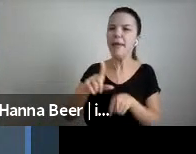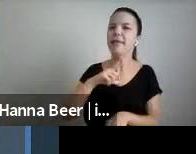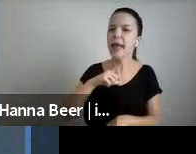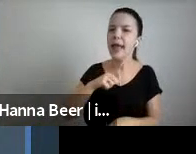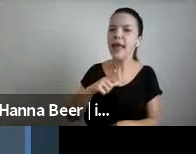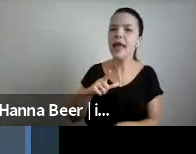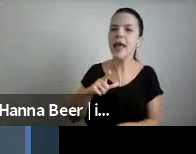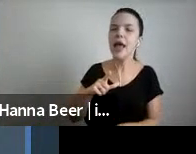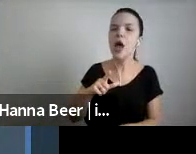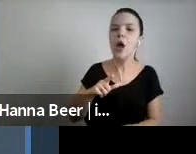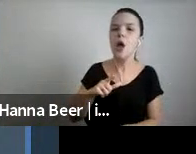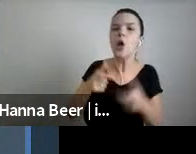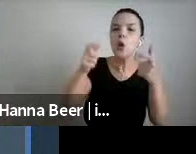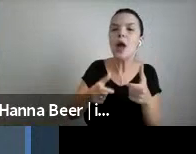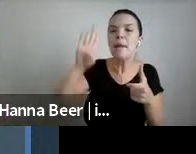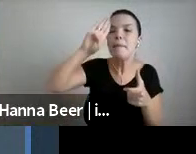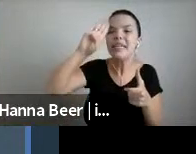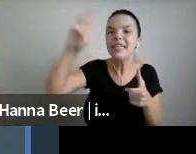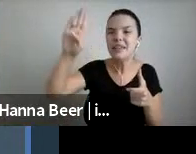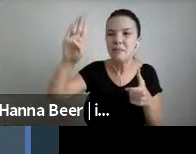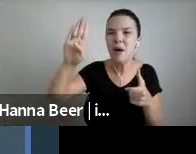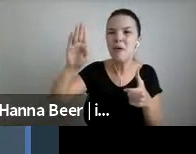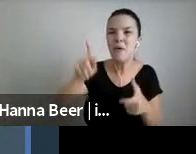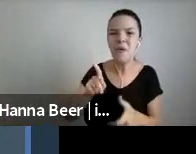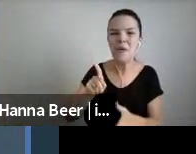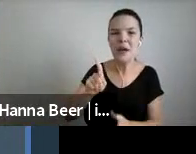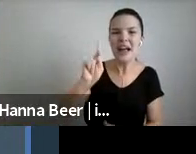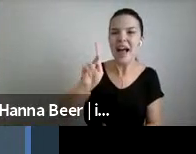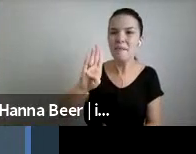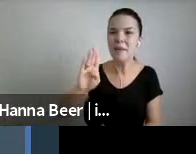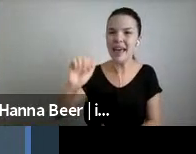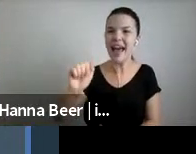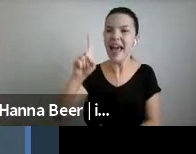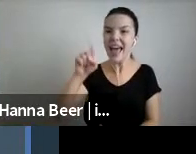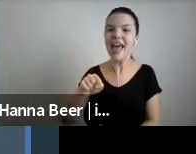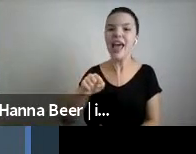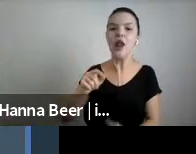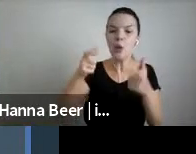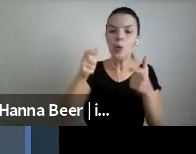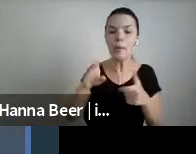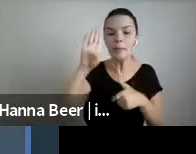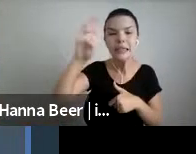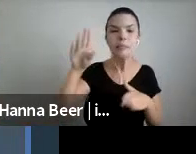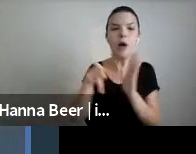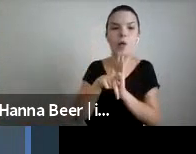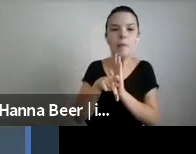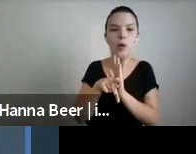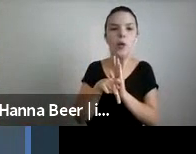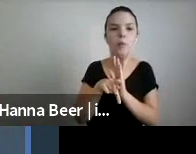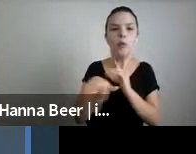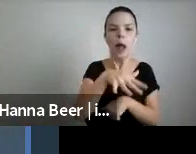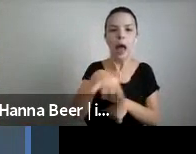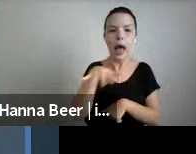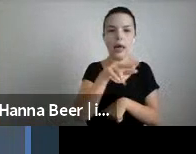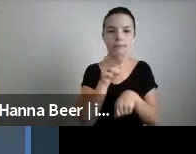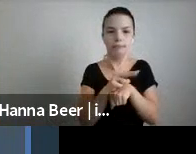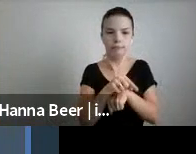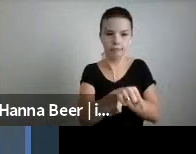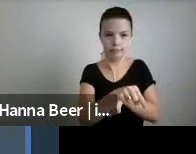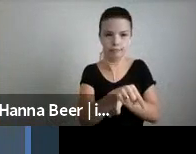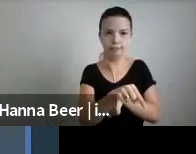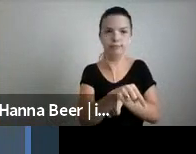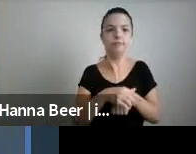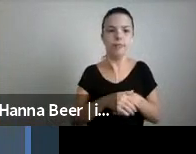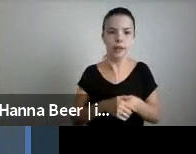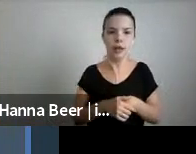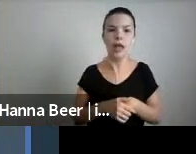identified through IUCN are synonymous with at least 30 of our IMAs, and we've